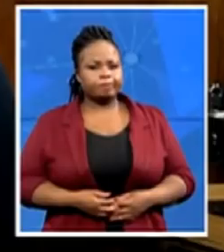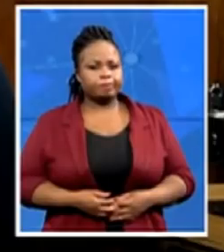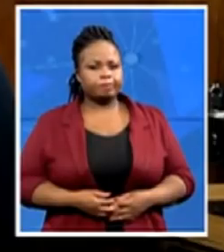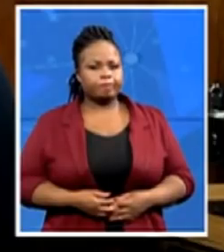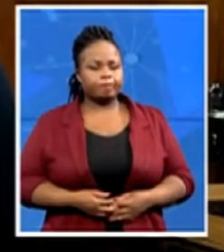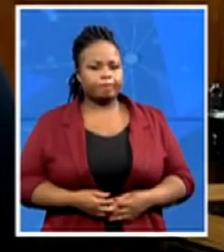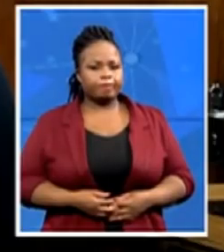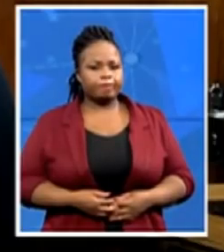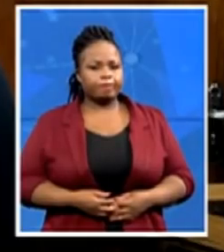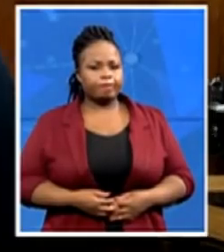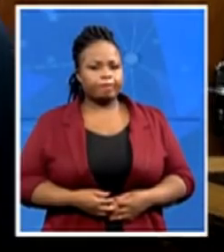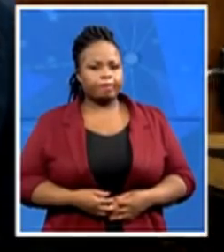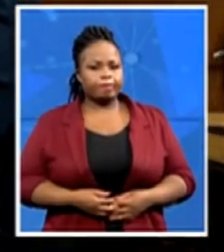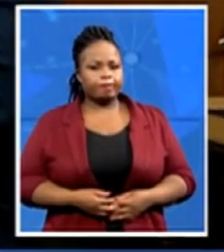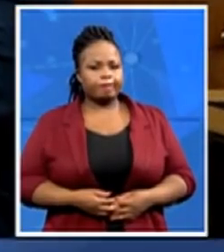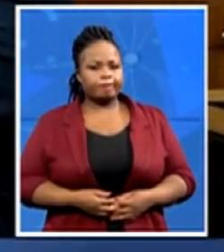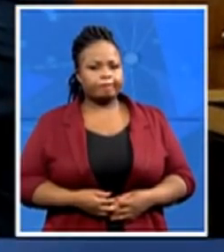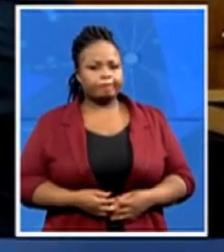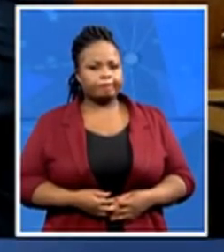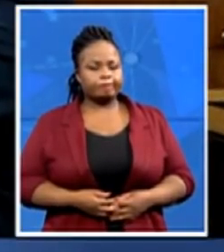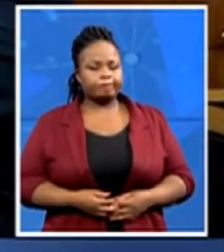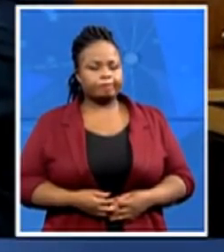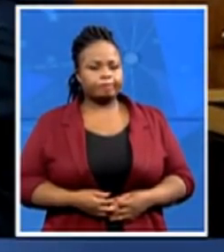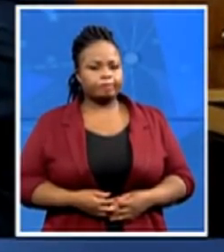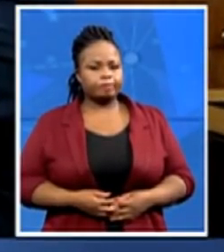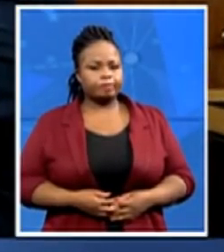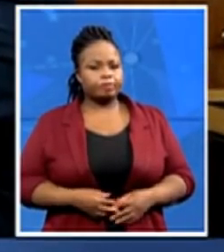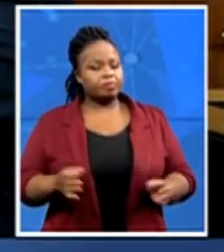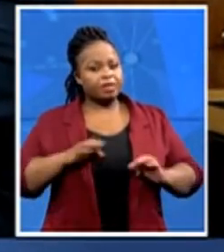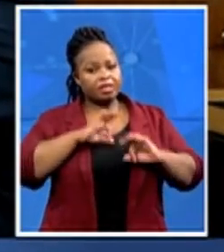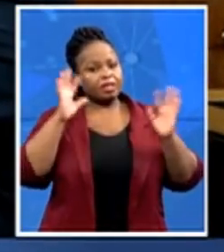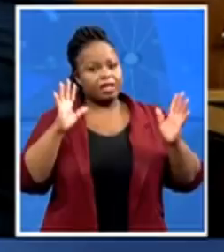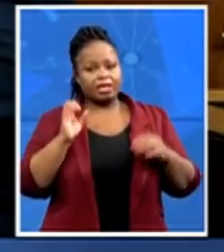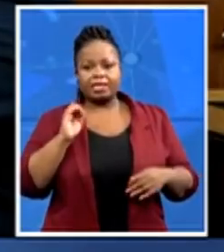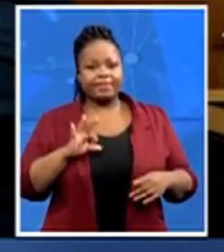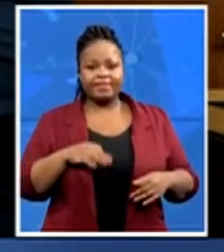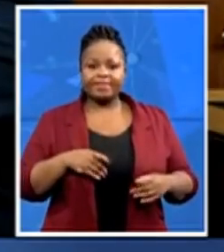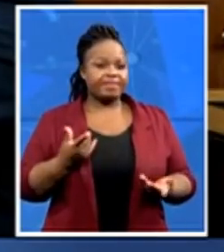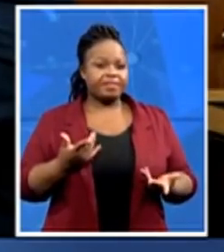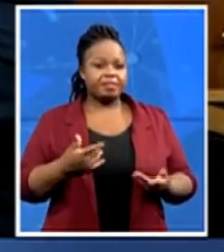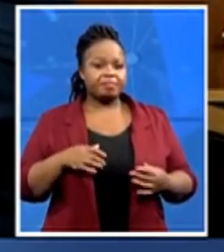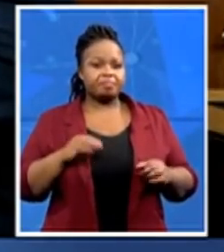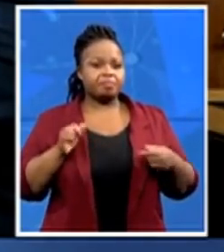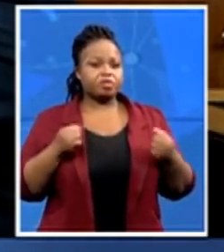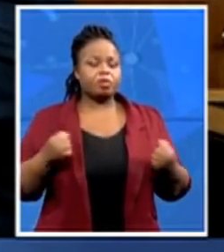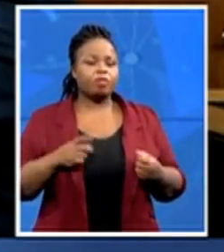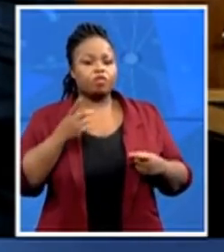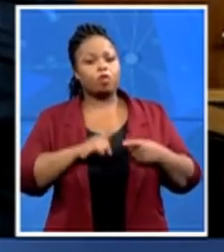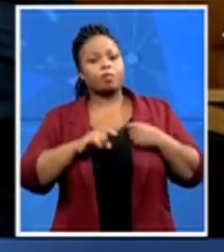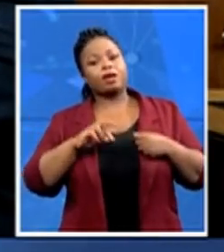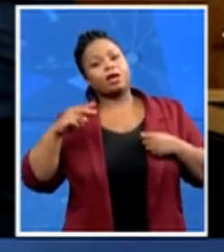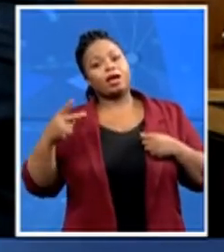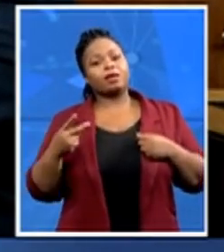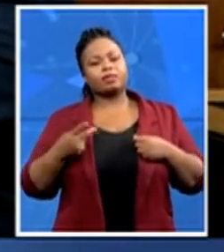And clearly, if there's no likelihood in terms of any of the other prerequisites, the interest of justice does